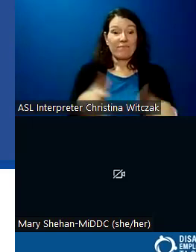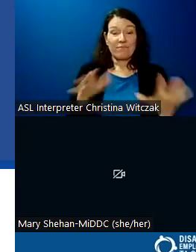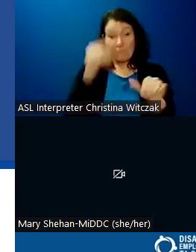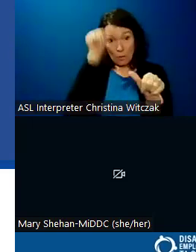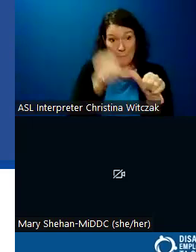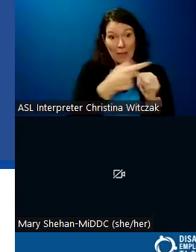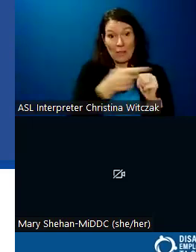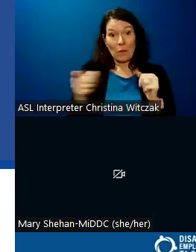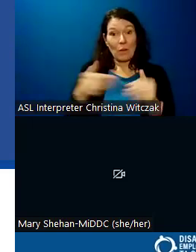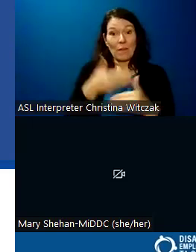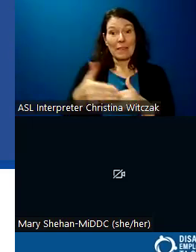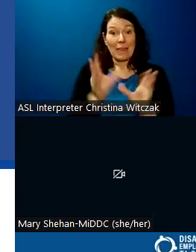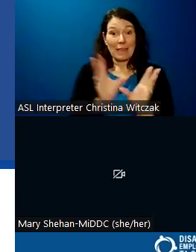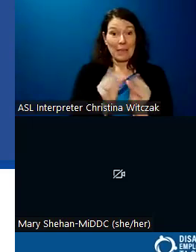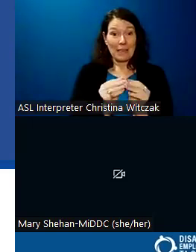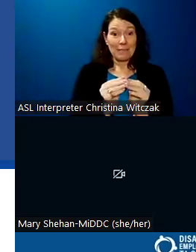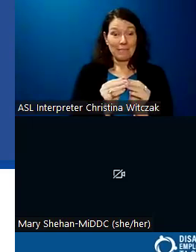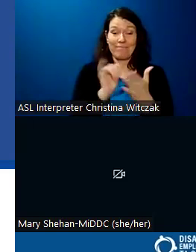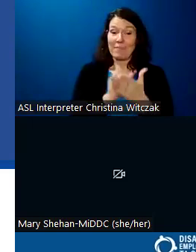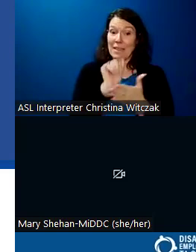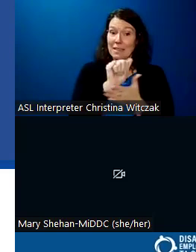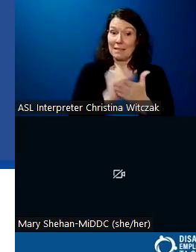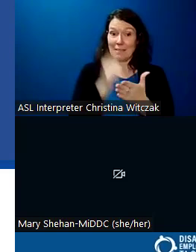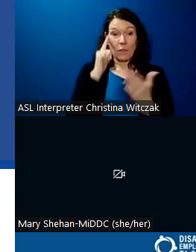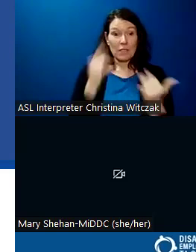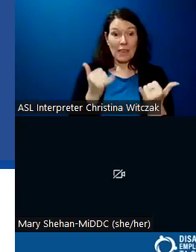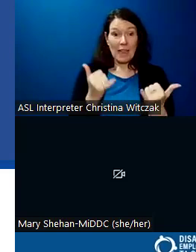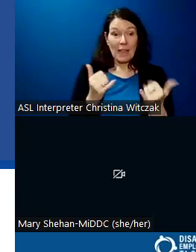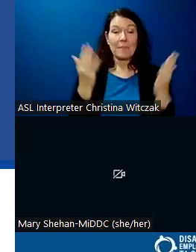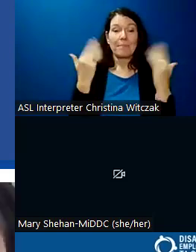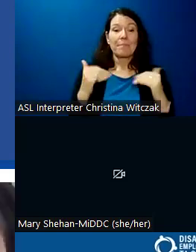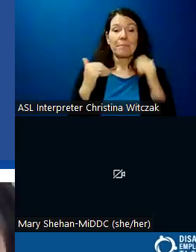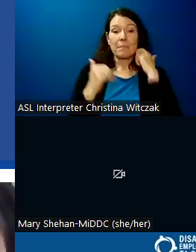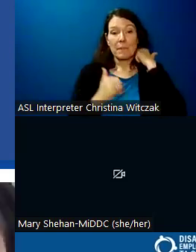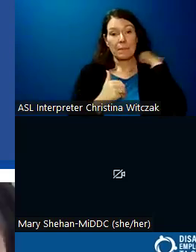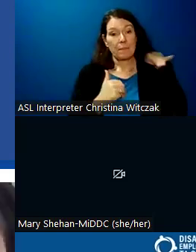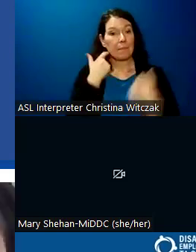you when the next session is. So that's the agenda for today. Next slide, please.